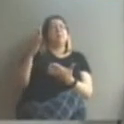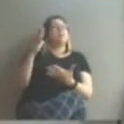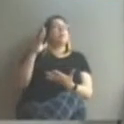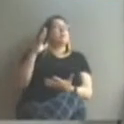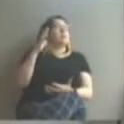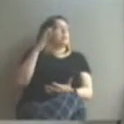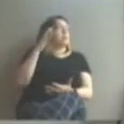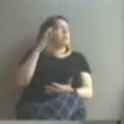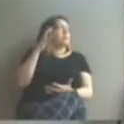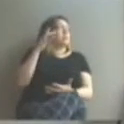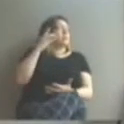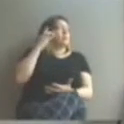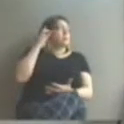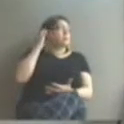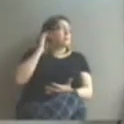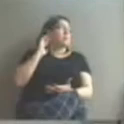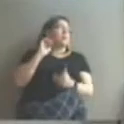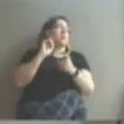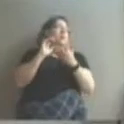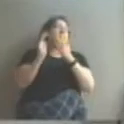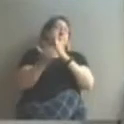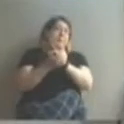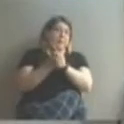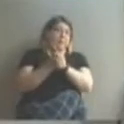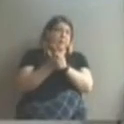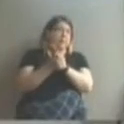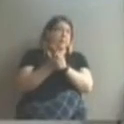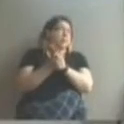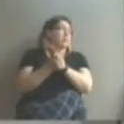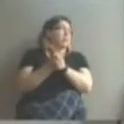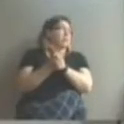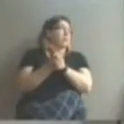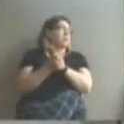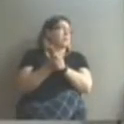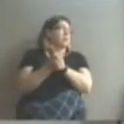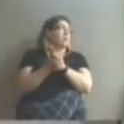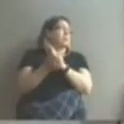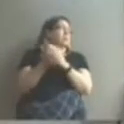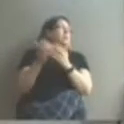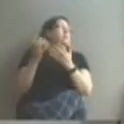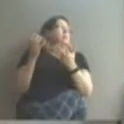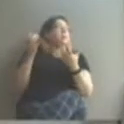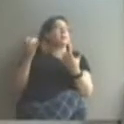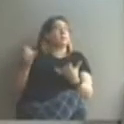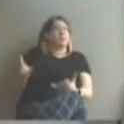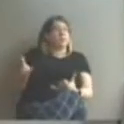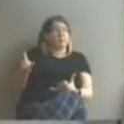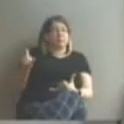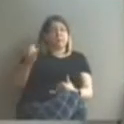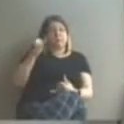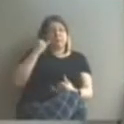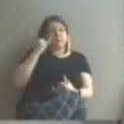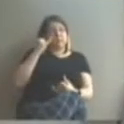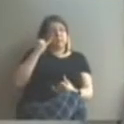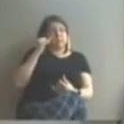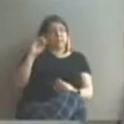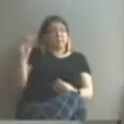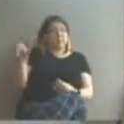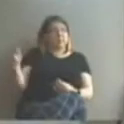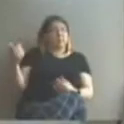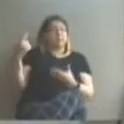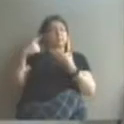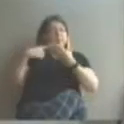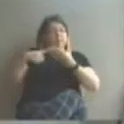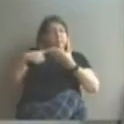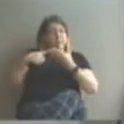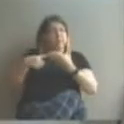Your motion has been moved and seconded. It's been amended. And now your motion still stands. And now we're going to, if there's no other further